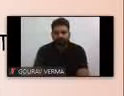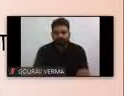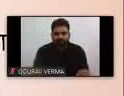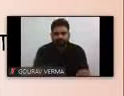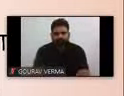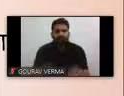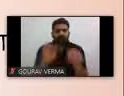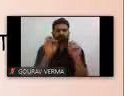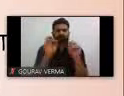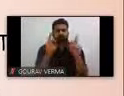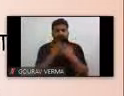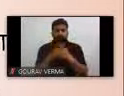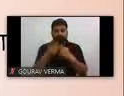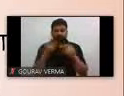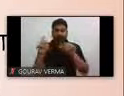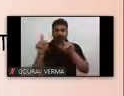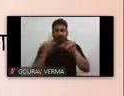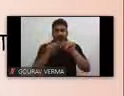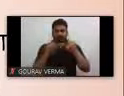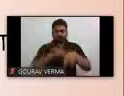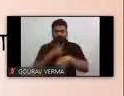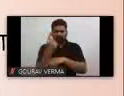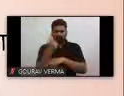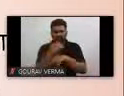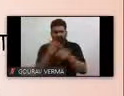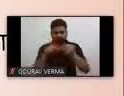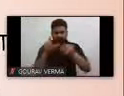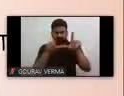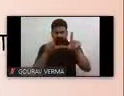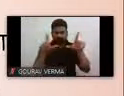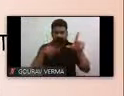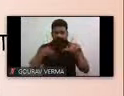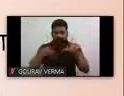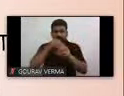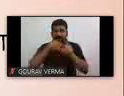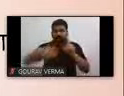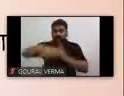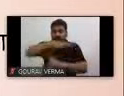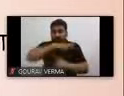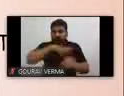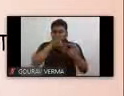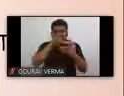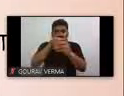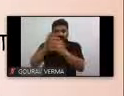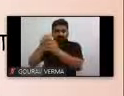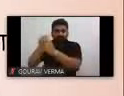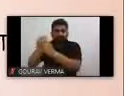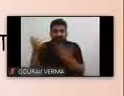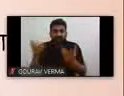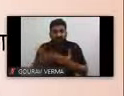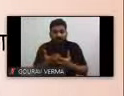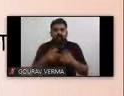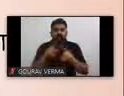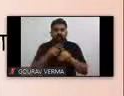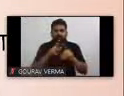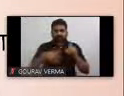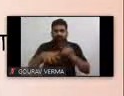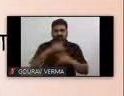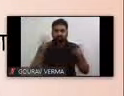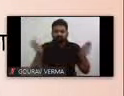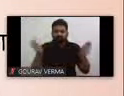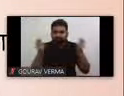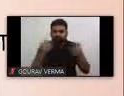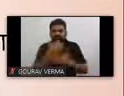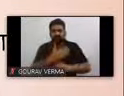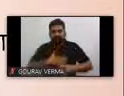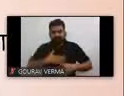Okay. This also in 1 minute. Social integration is also very important, and being a part of a ceremony, being a